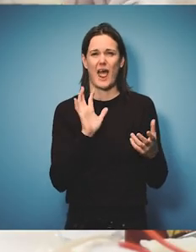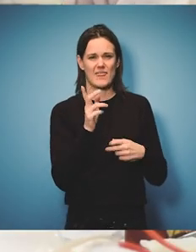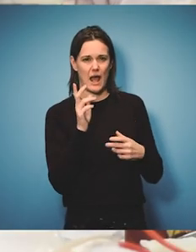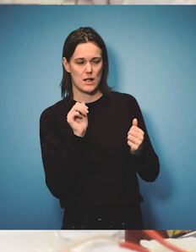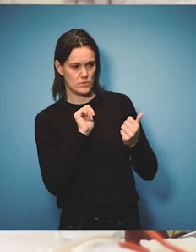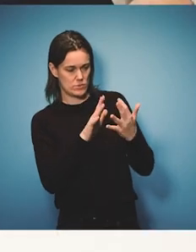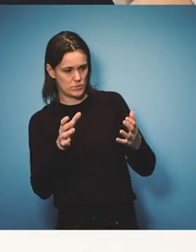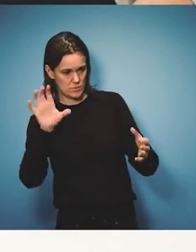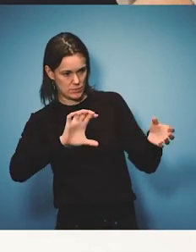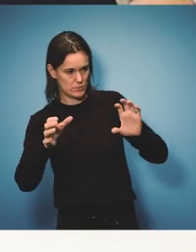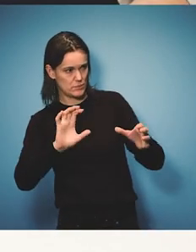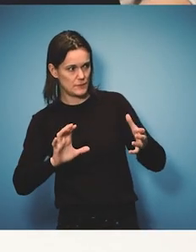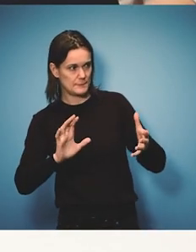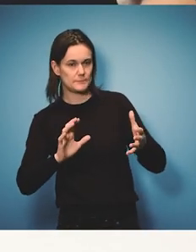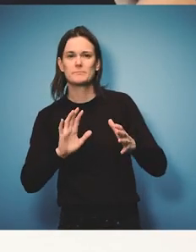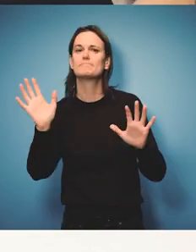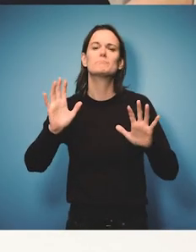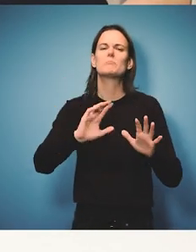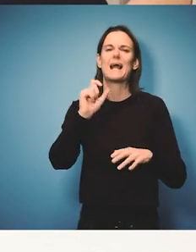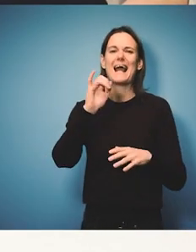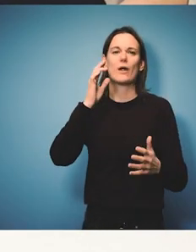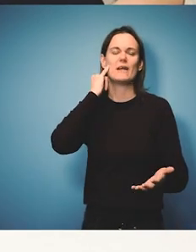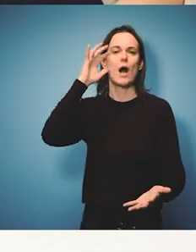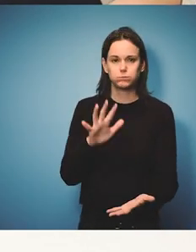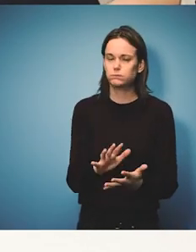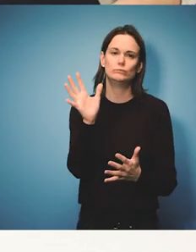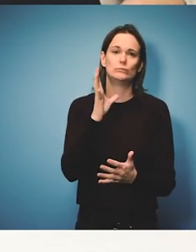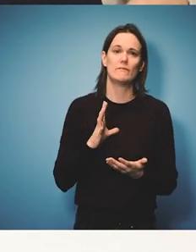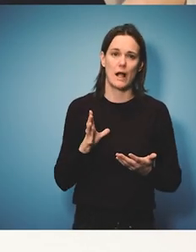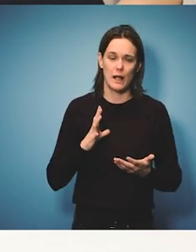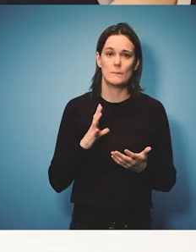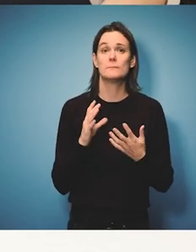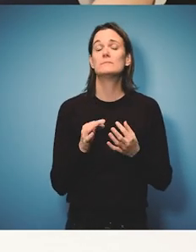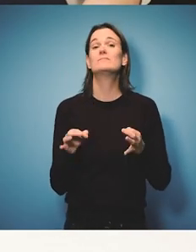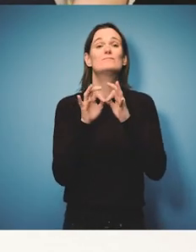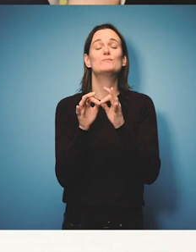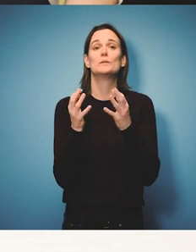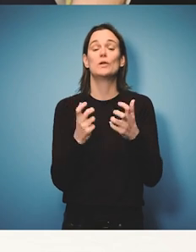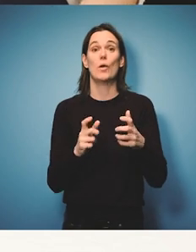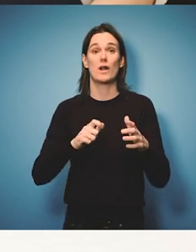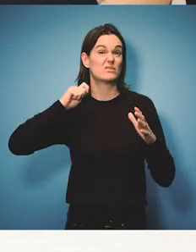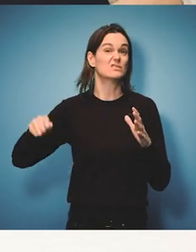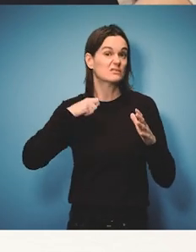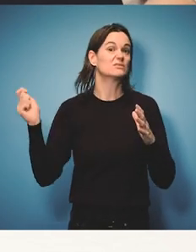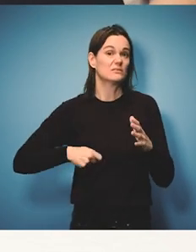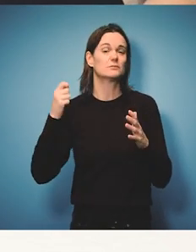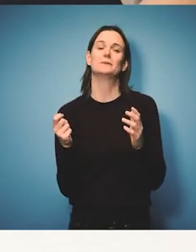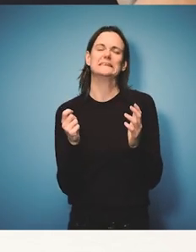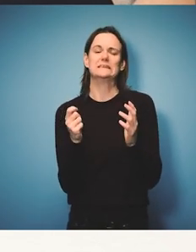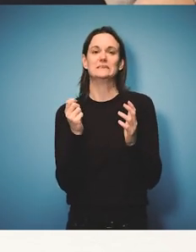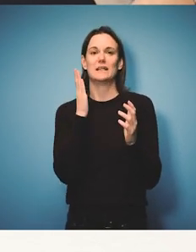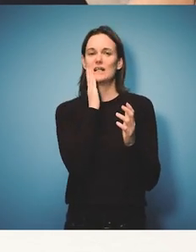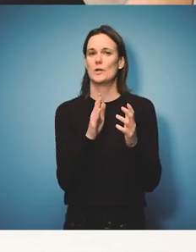that I prepped. Is there anything we're worried about when we're folding? We don't need to worry about losing air or anything like that? We're not worried about losing air at this point. What